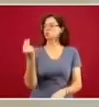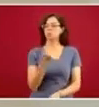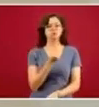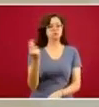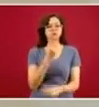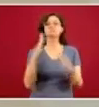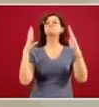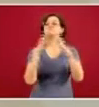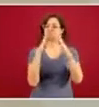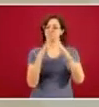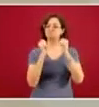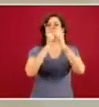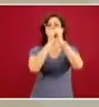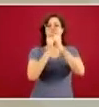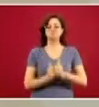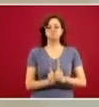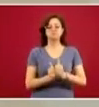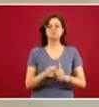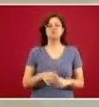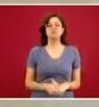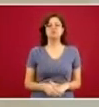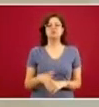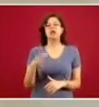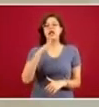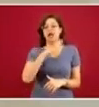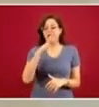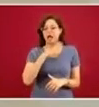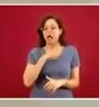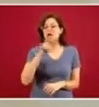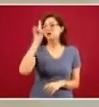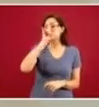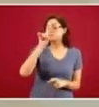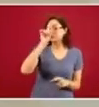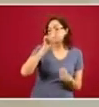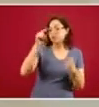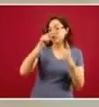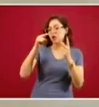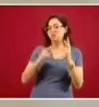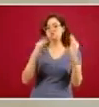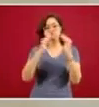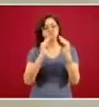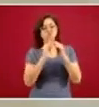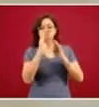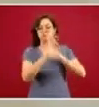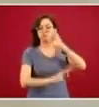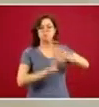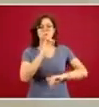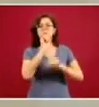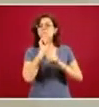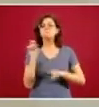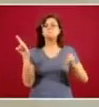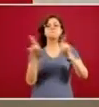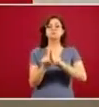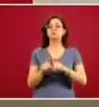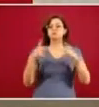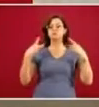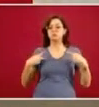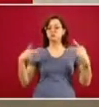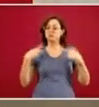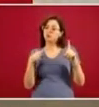outpatients that are isolating at home. We have recommended a specific set of